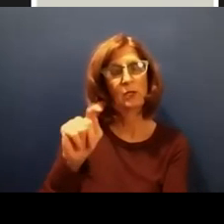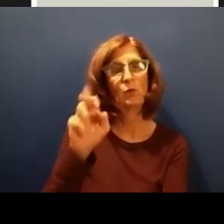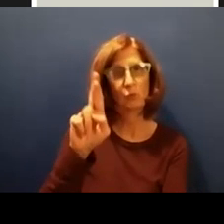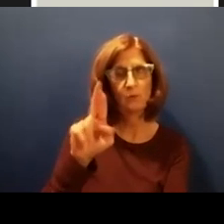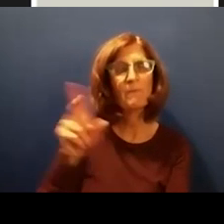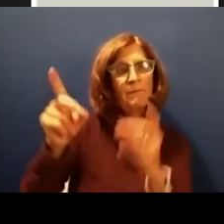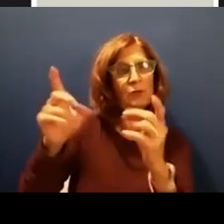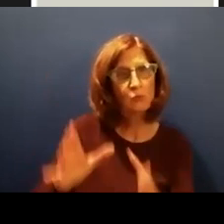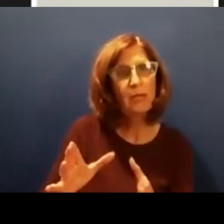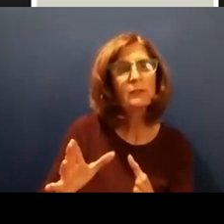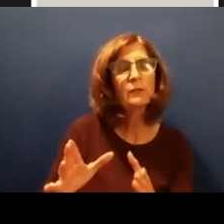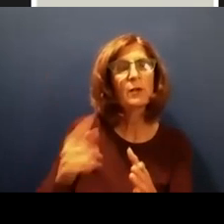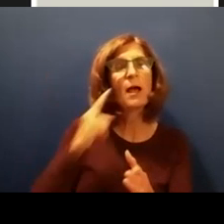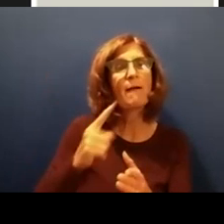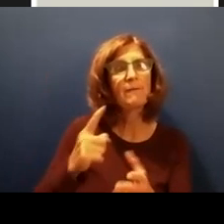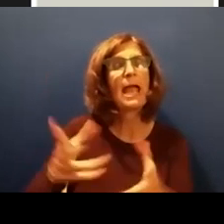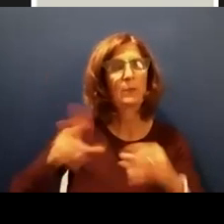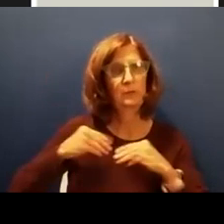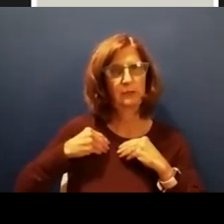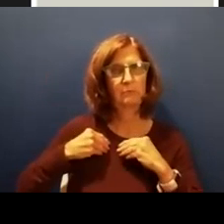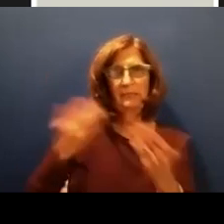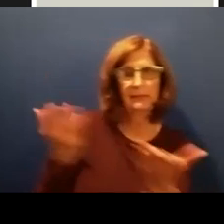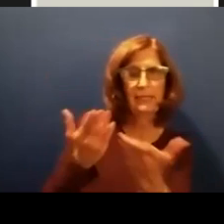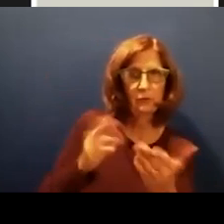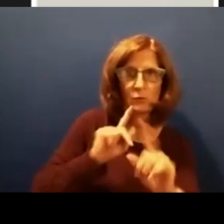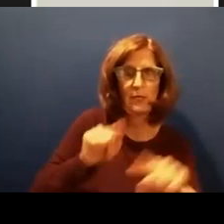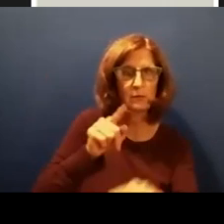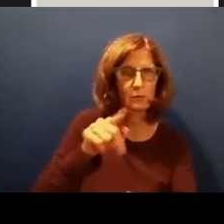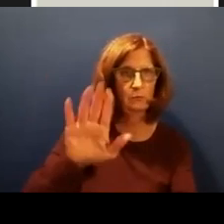Acquisitions at Samara Road, who will be happy to answer any questions.